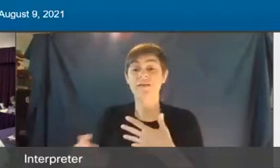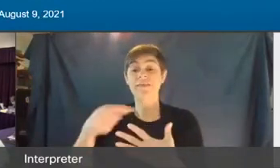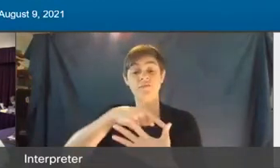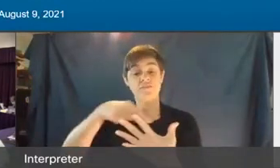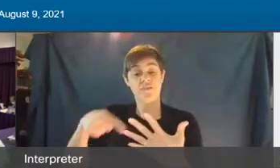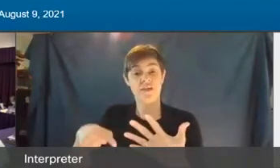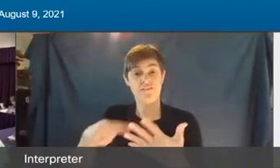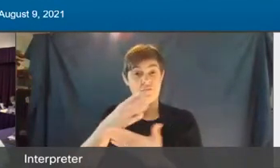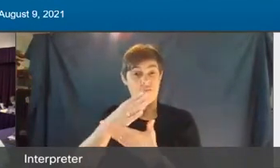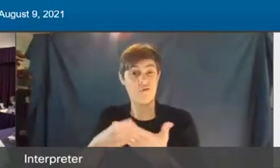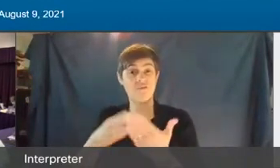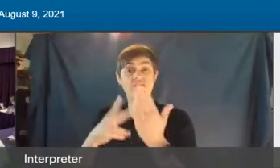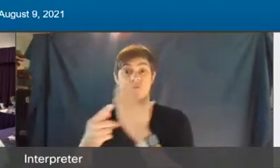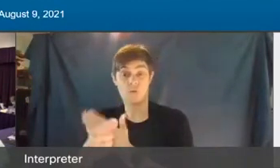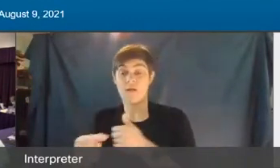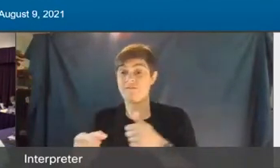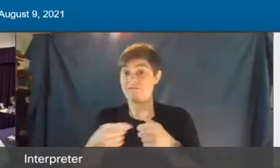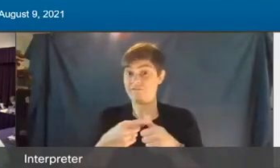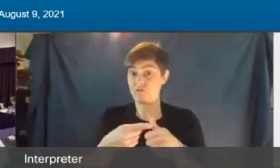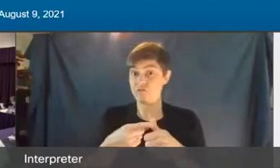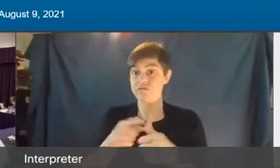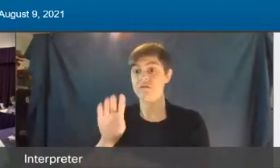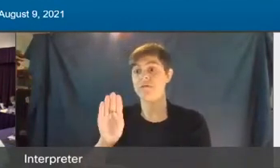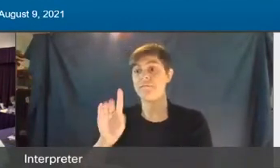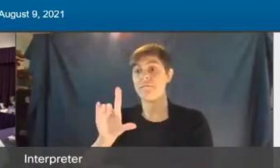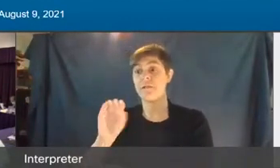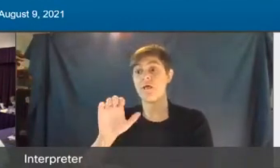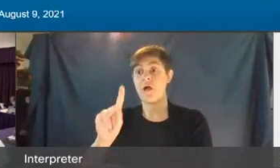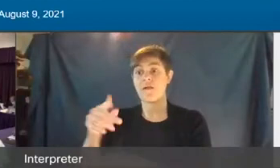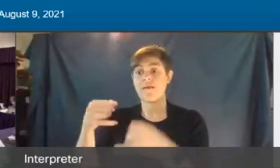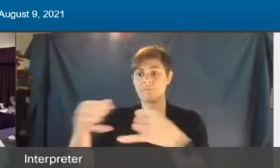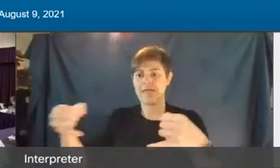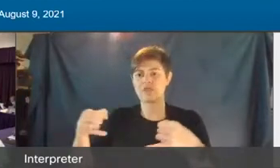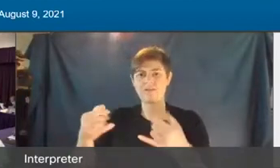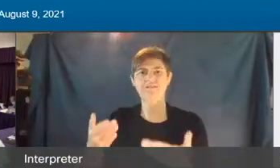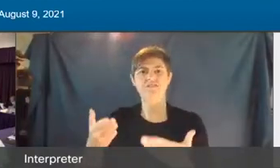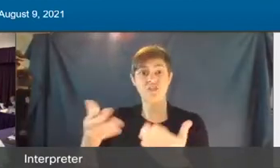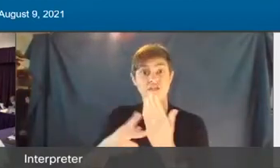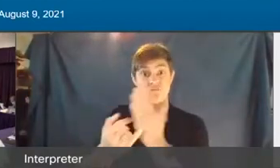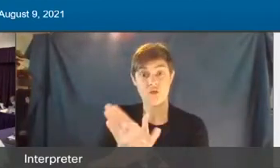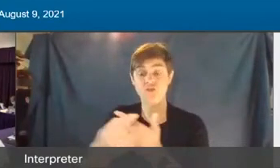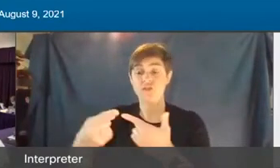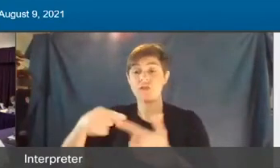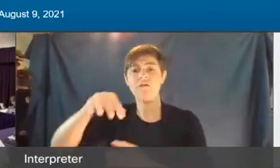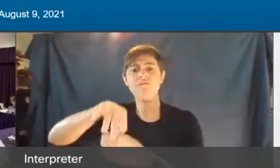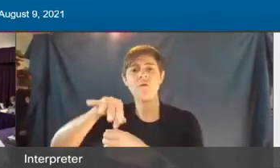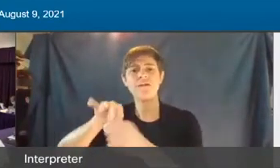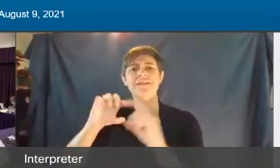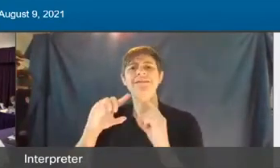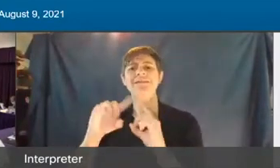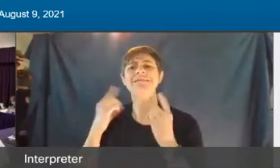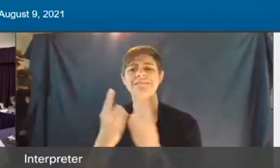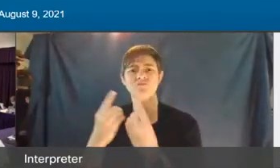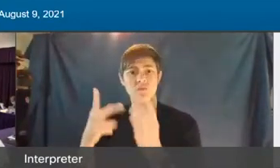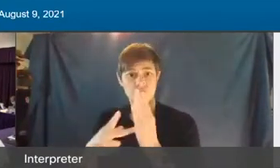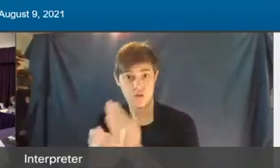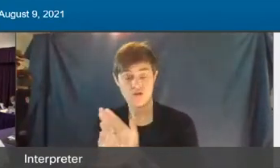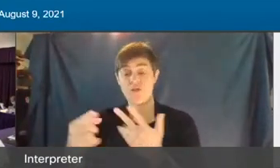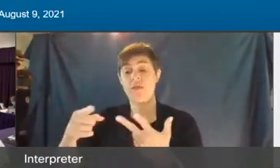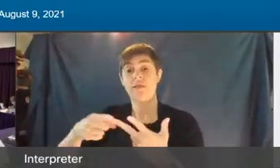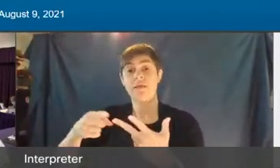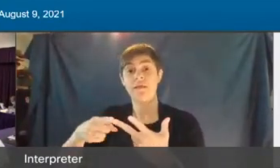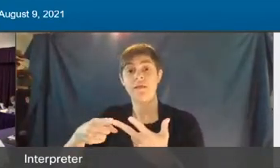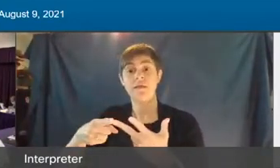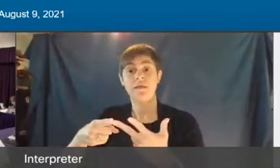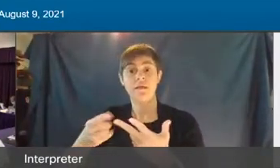of the program. Phase 1 is the block boundary suggestion project. Phase 2 is the voting district project. Phase 3